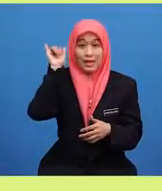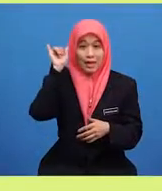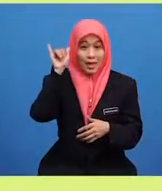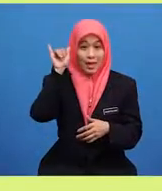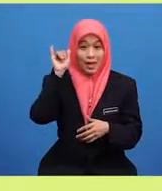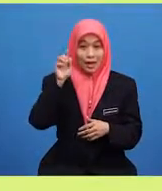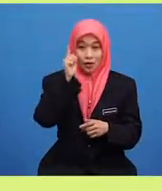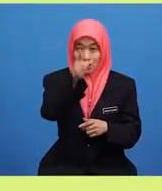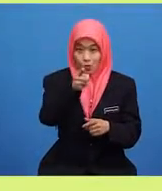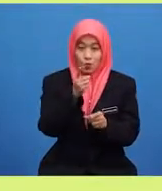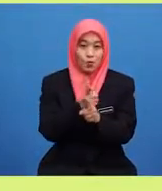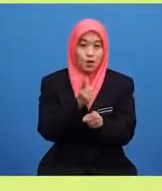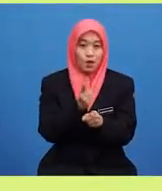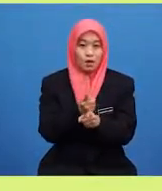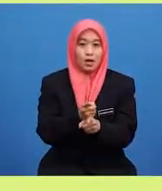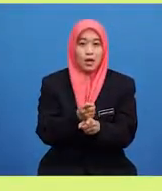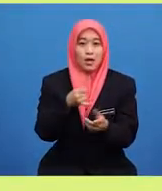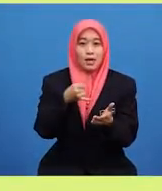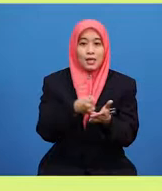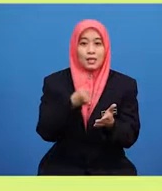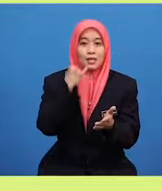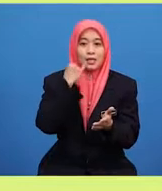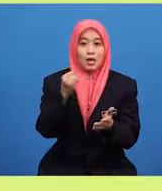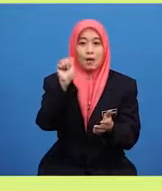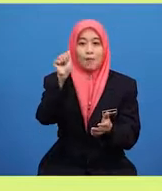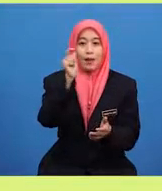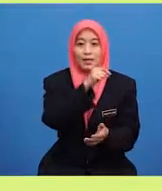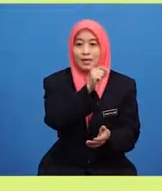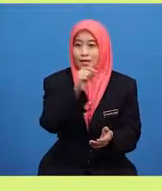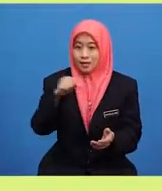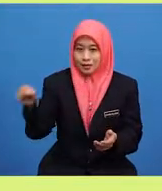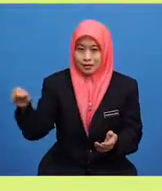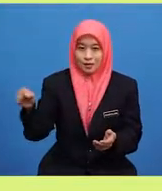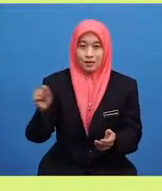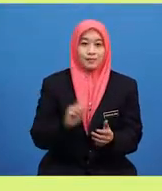Yay, you're right! It's a pencil.